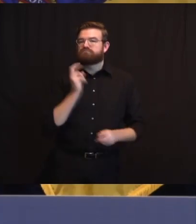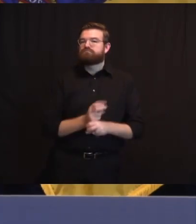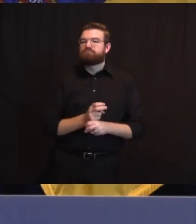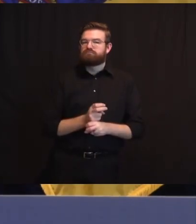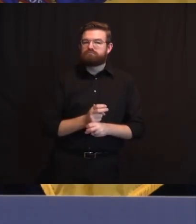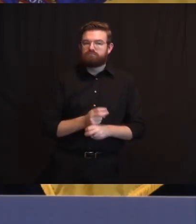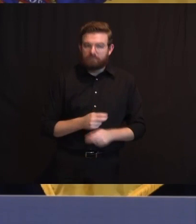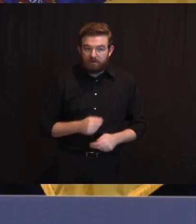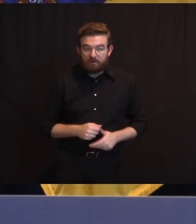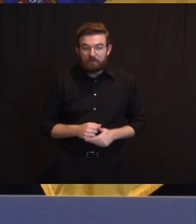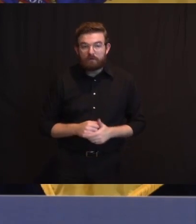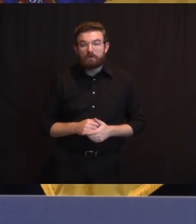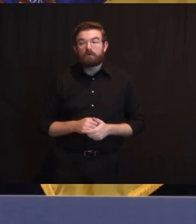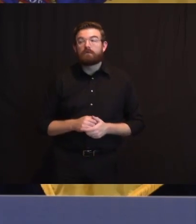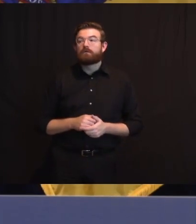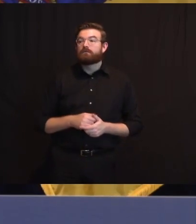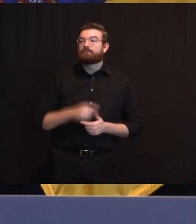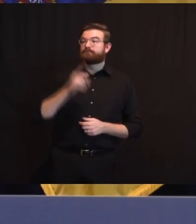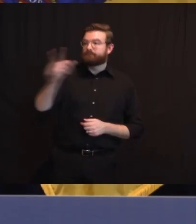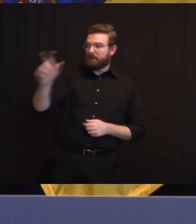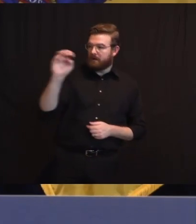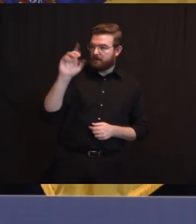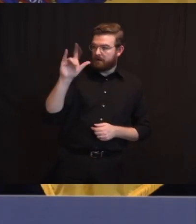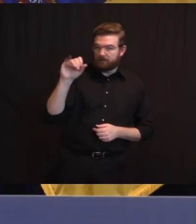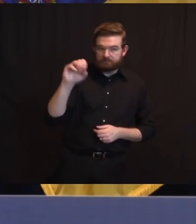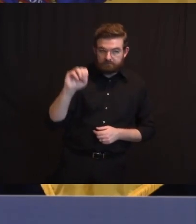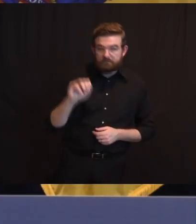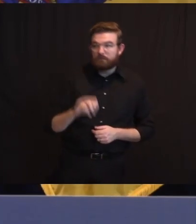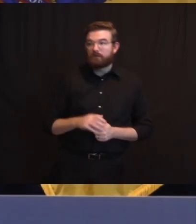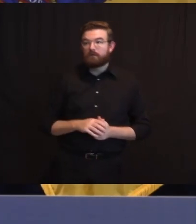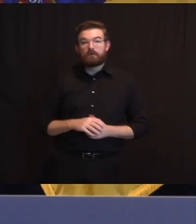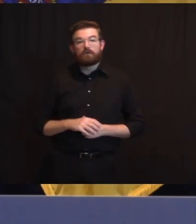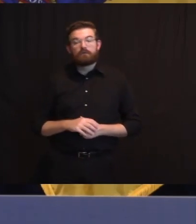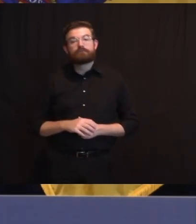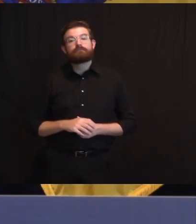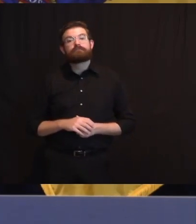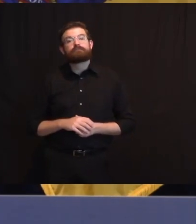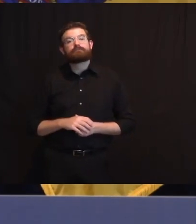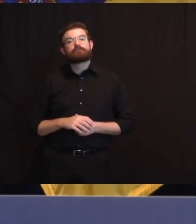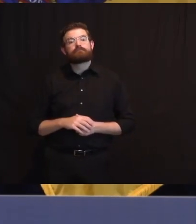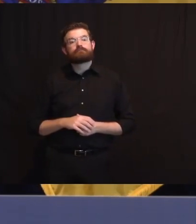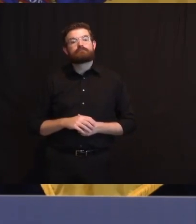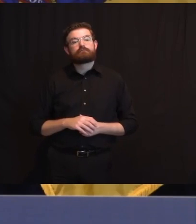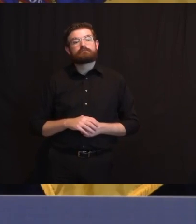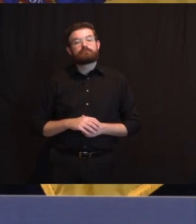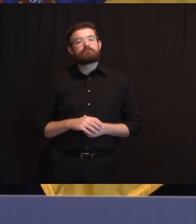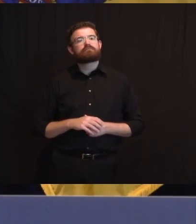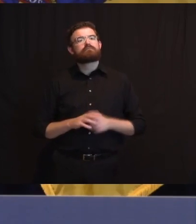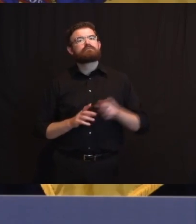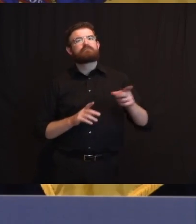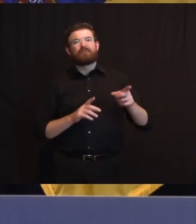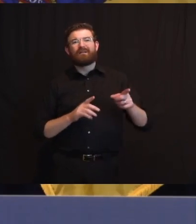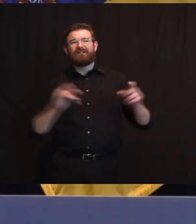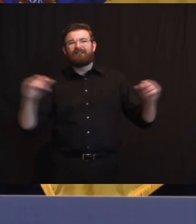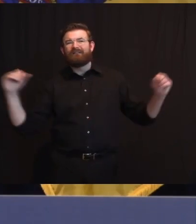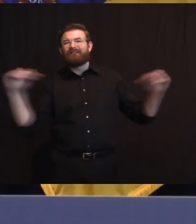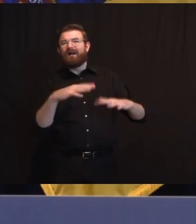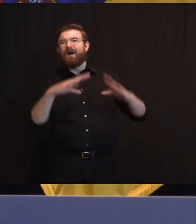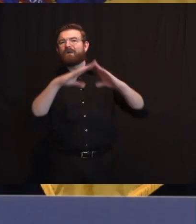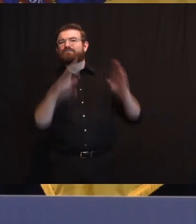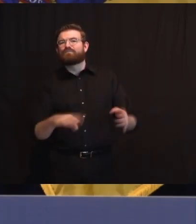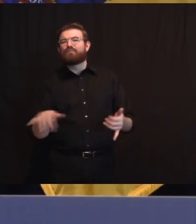afternoon. Questions in two areas. Regarding the house party, is there any sign that parents are preventing